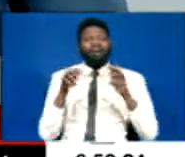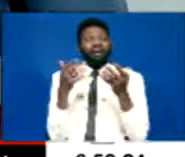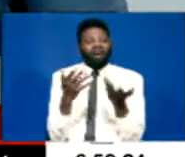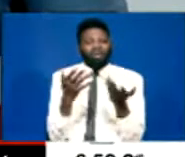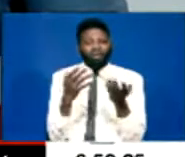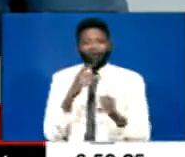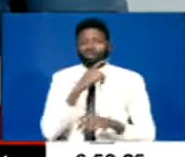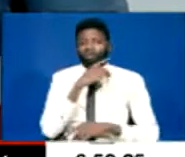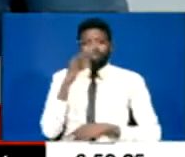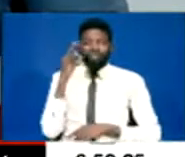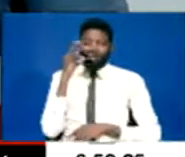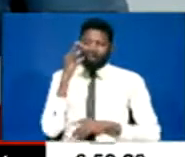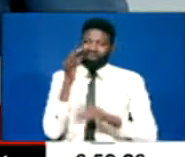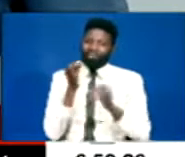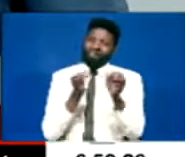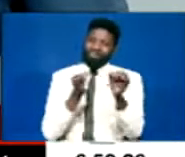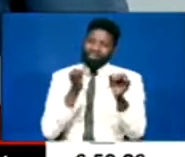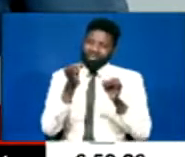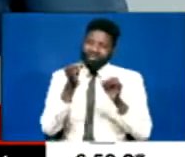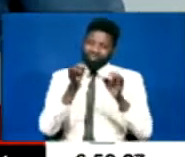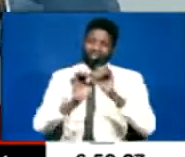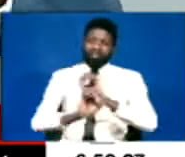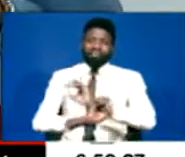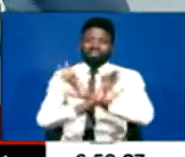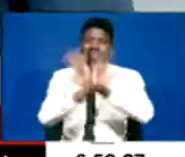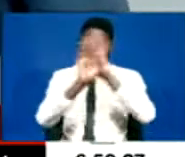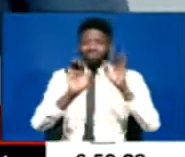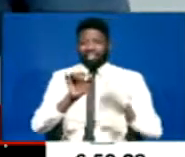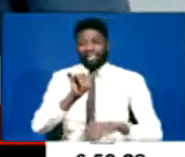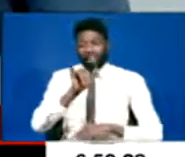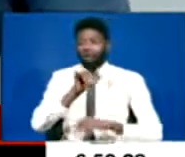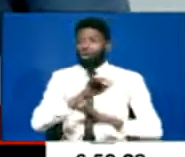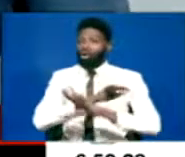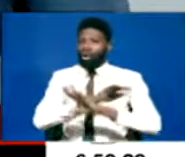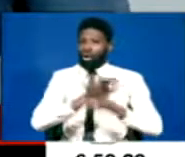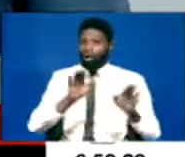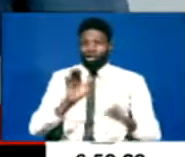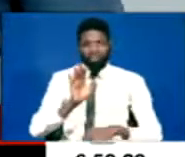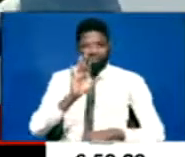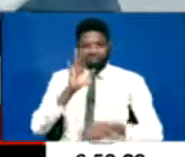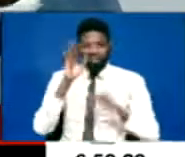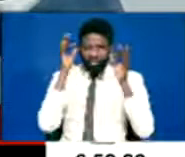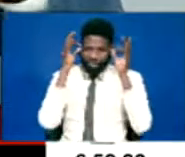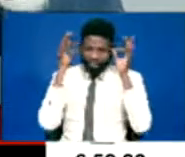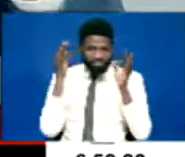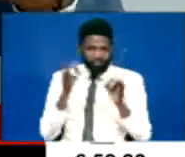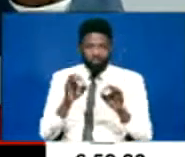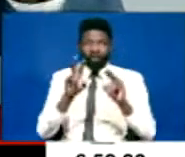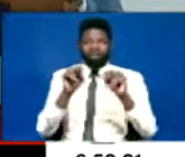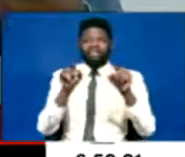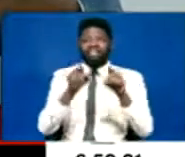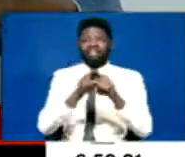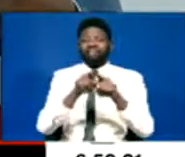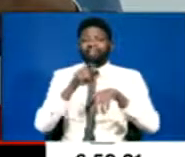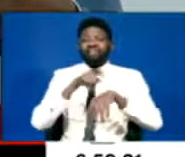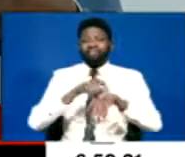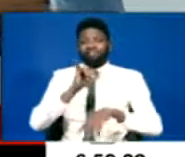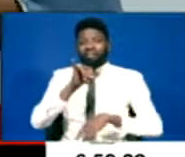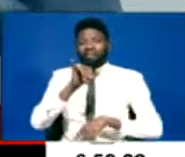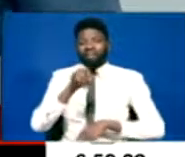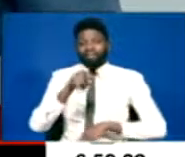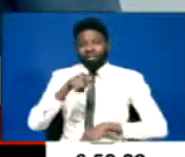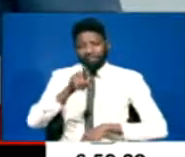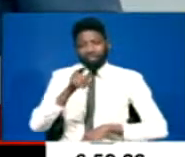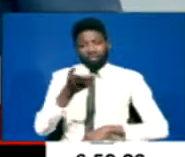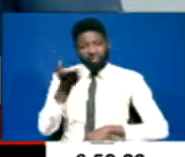clear the air and say that, you know, that was not the position. And by the way, at that particular point, there was some fear that it was going to bring a crack in that party